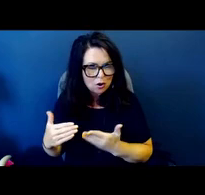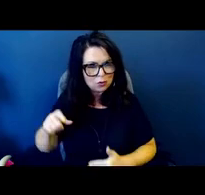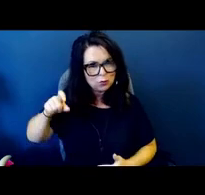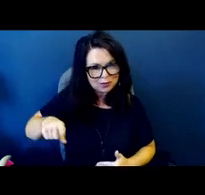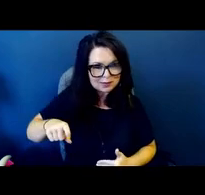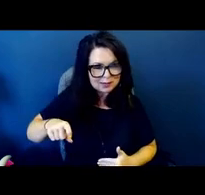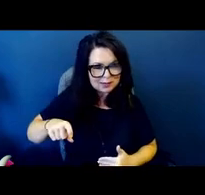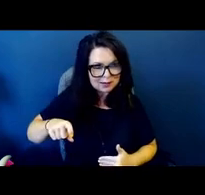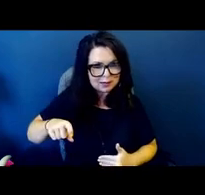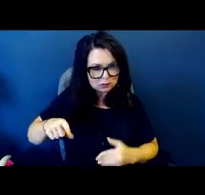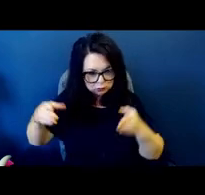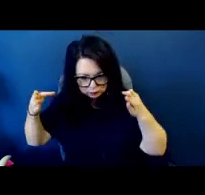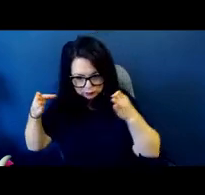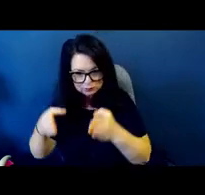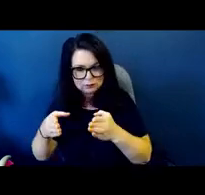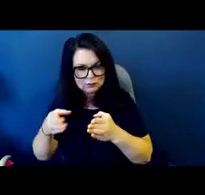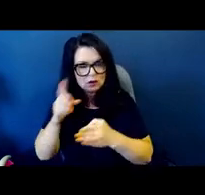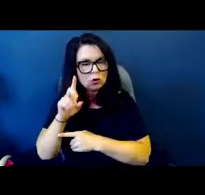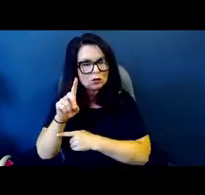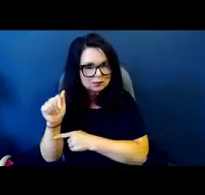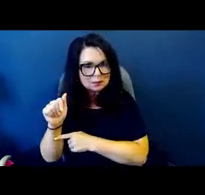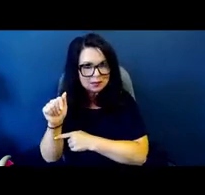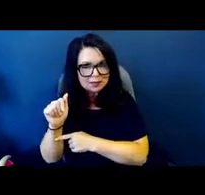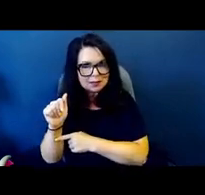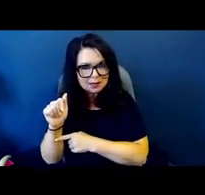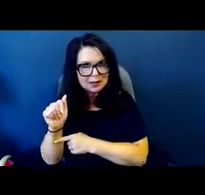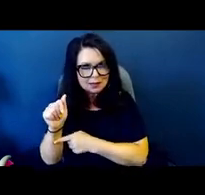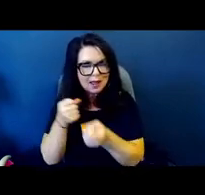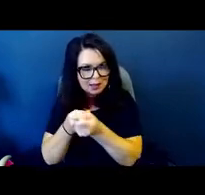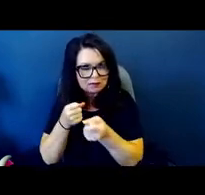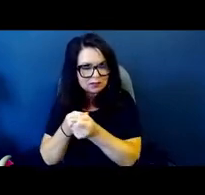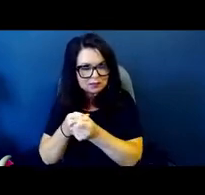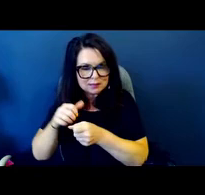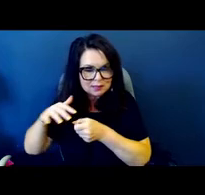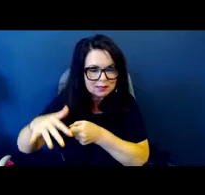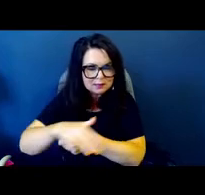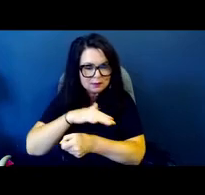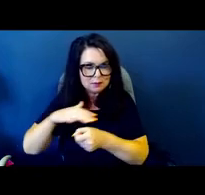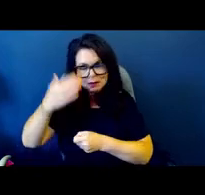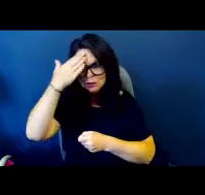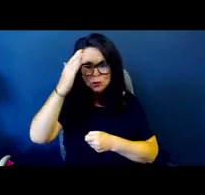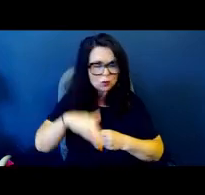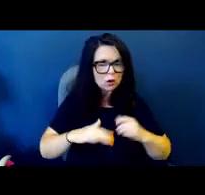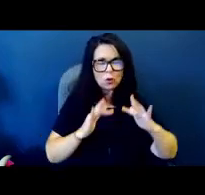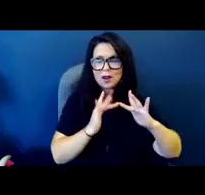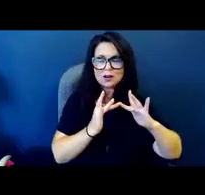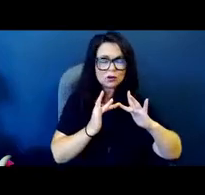of the disability advocacy space. I know that the internet is not accessible to